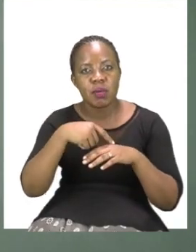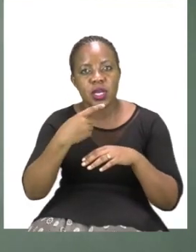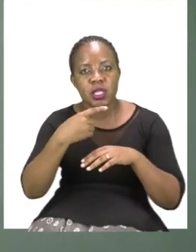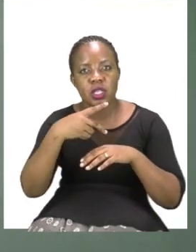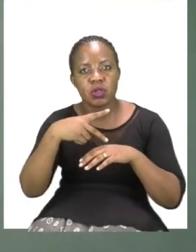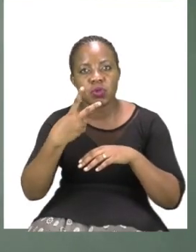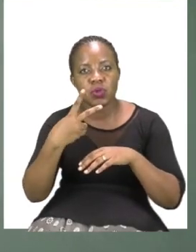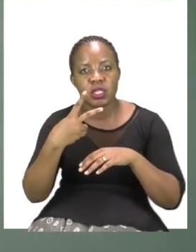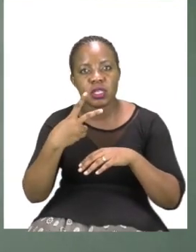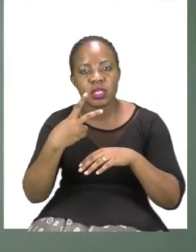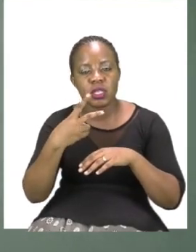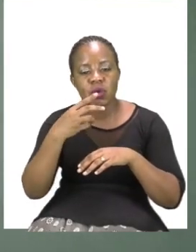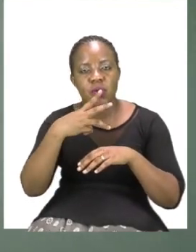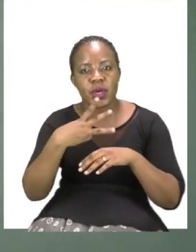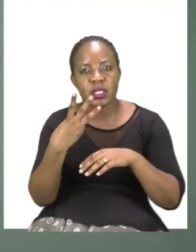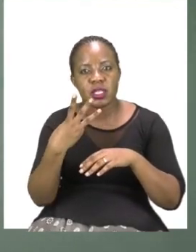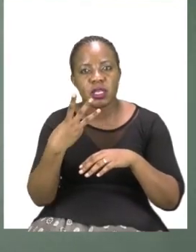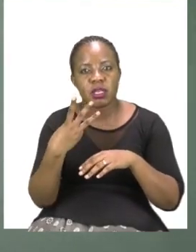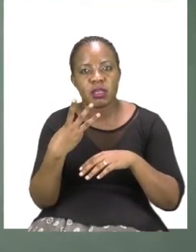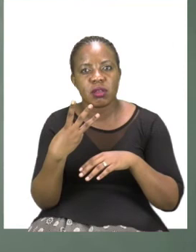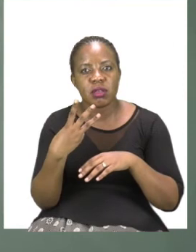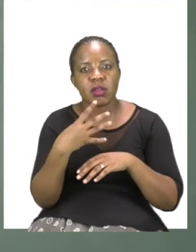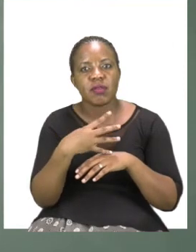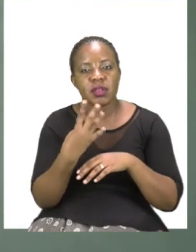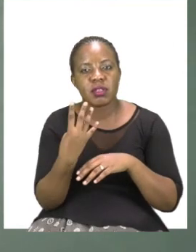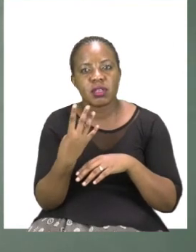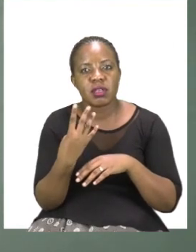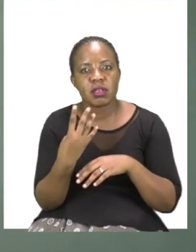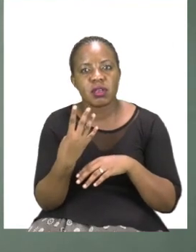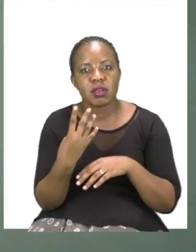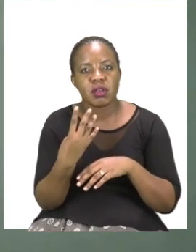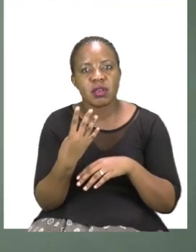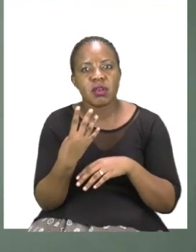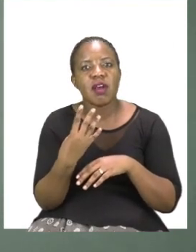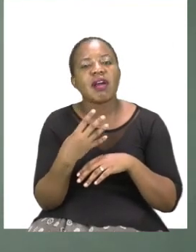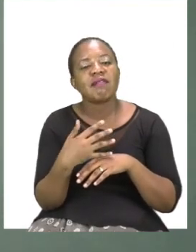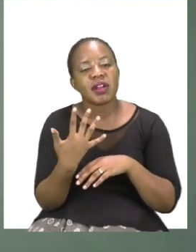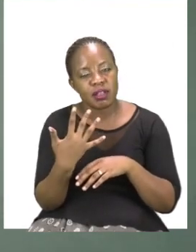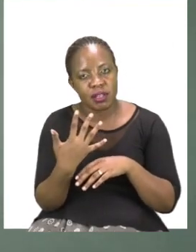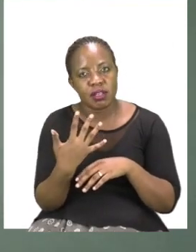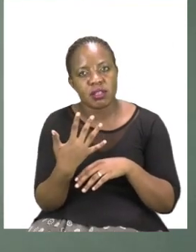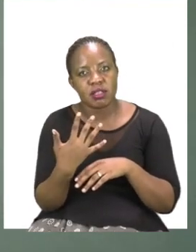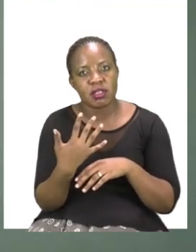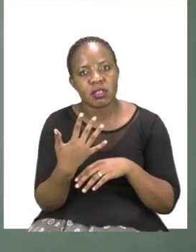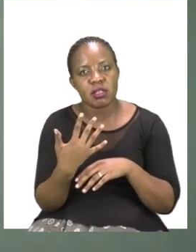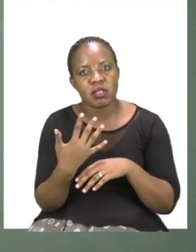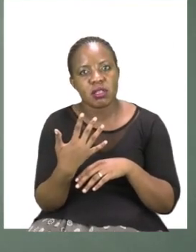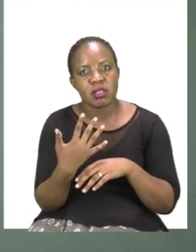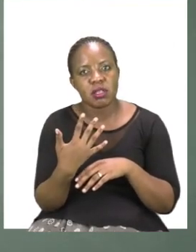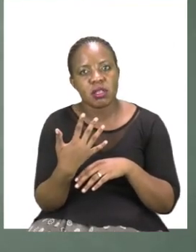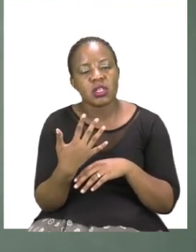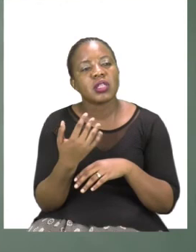Tuesday, Wednesday, Thursday, and Friday. And we need